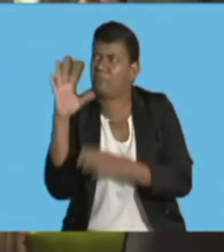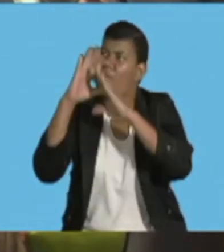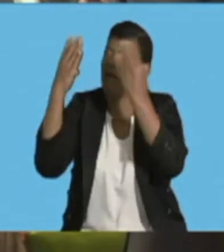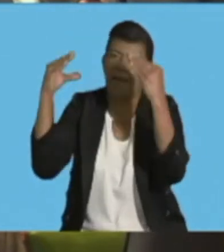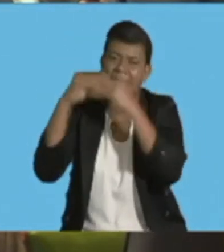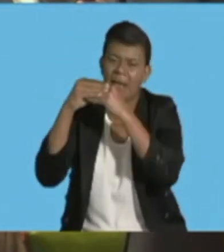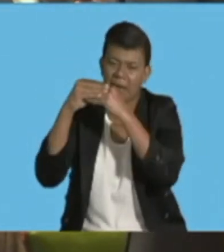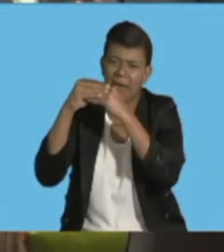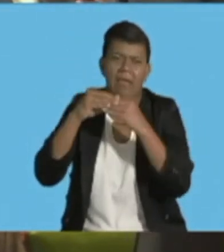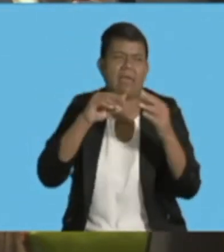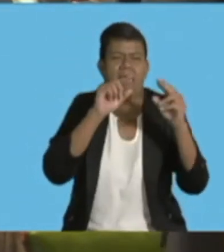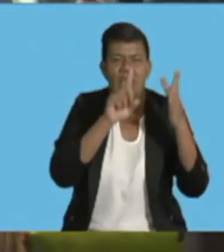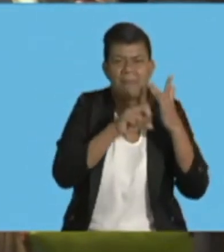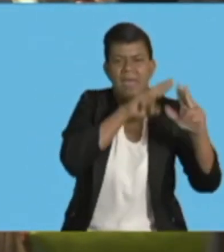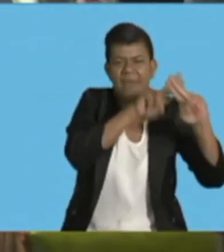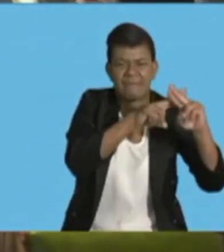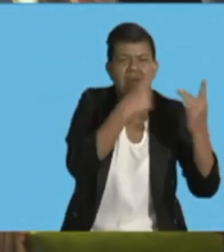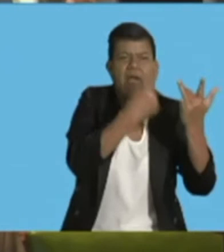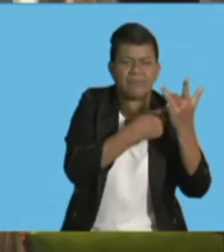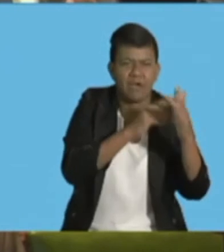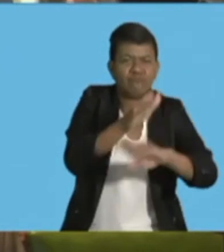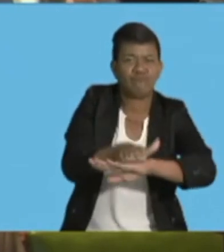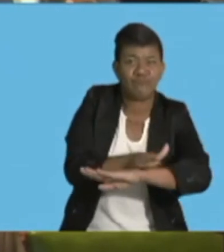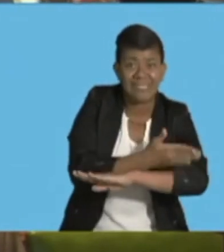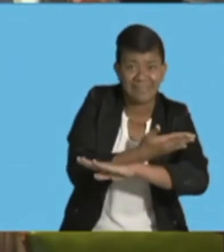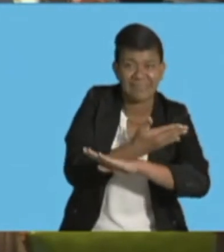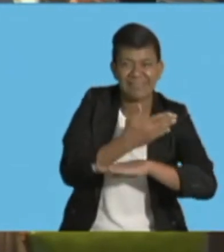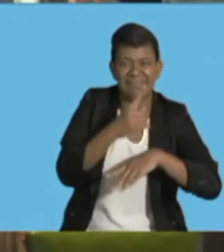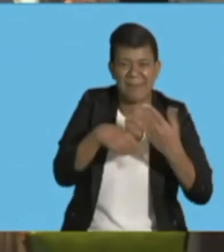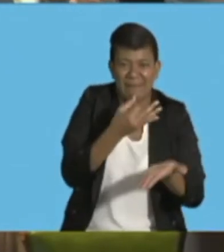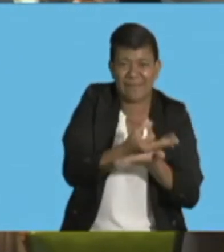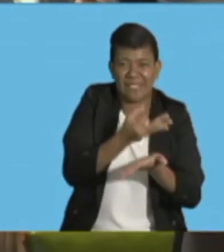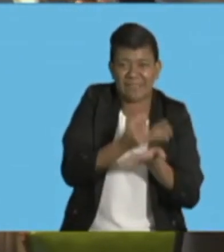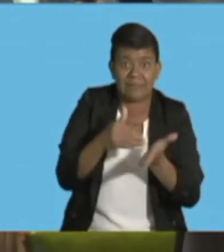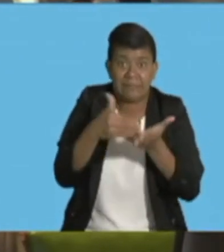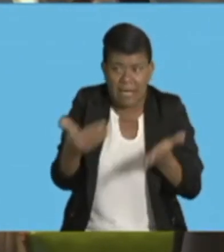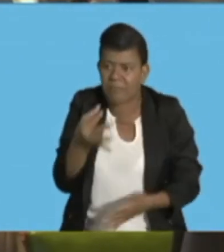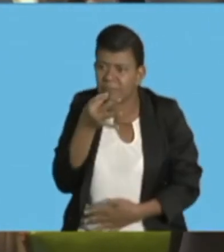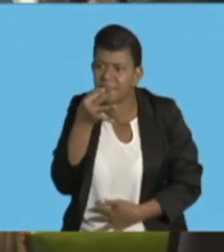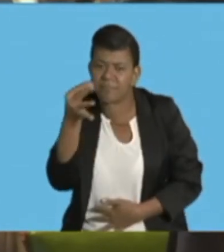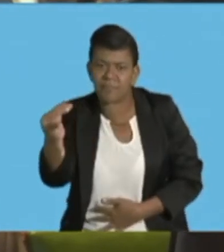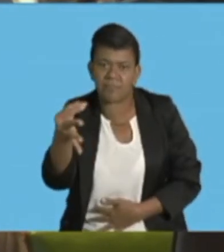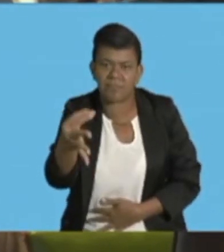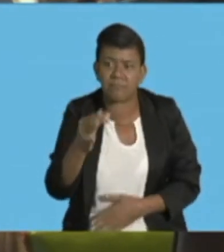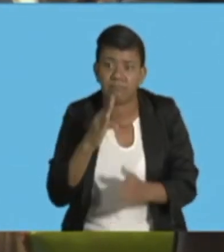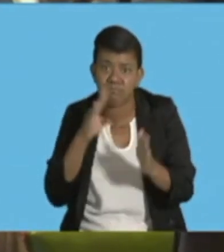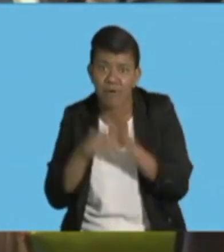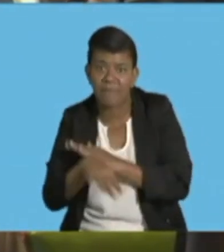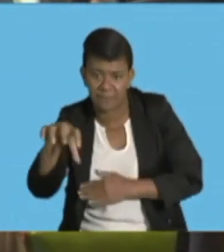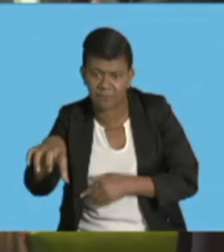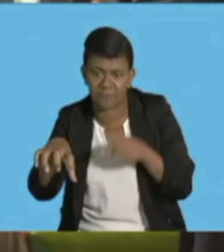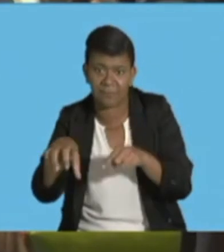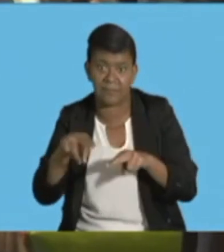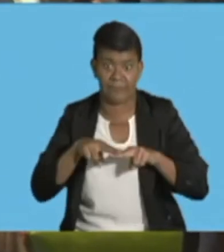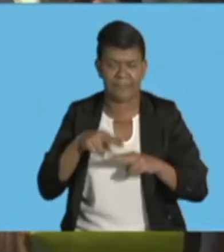now Green Climate Fund, and of course then trying to seek private sector participation. Fiji's suggestion is that in that matrix,